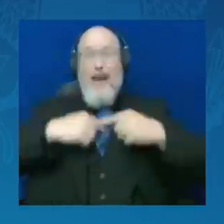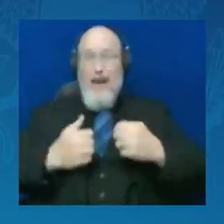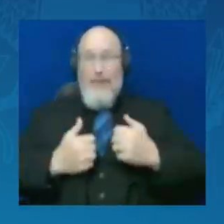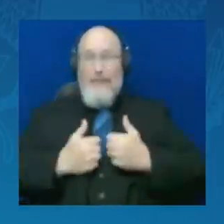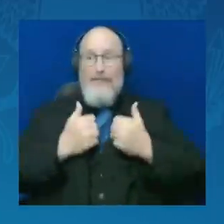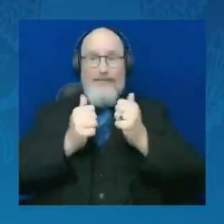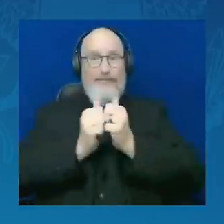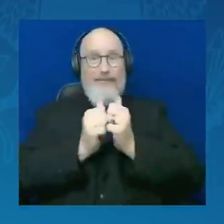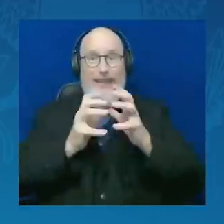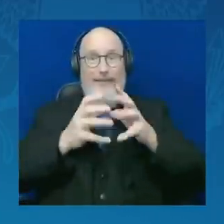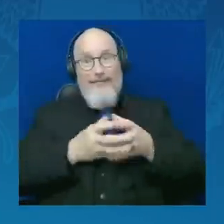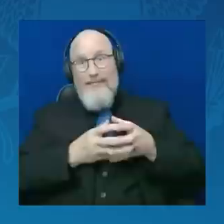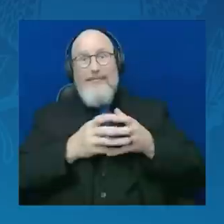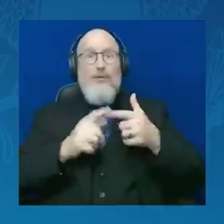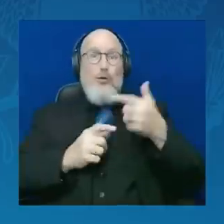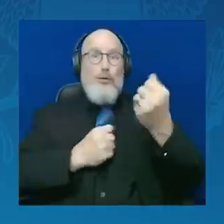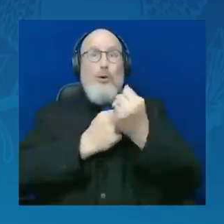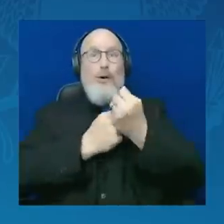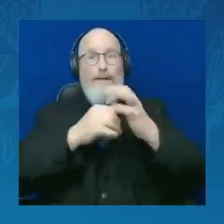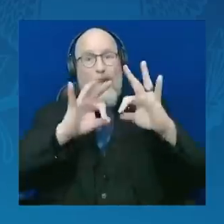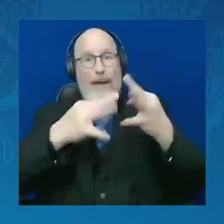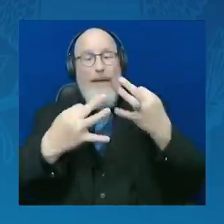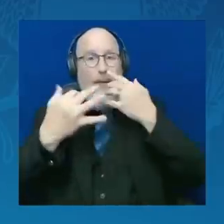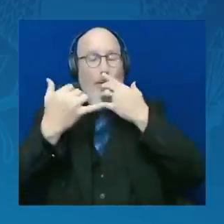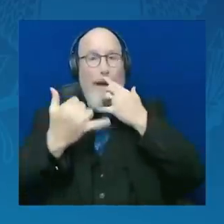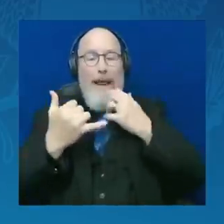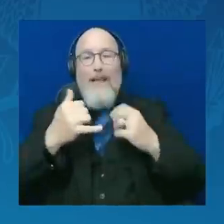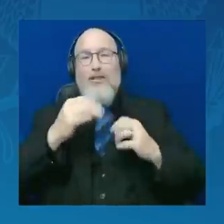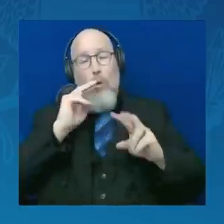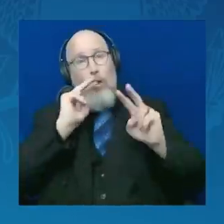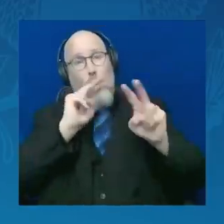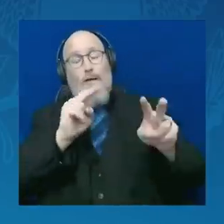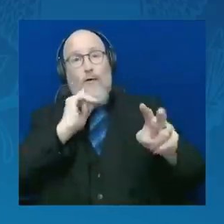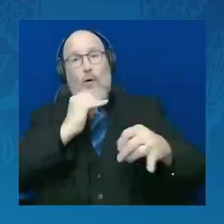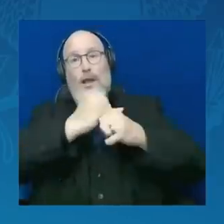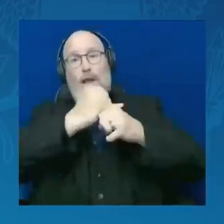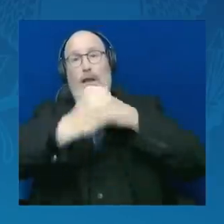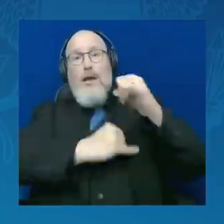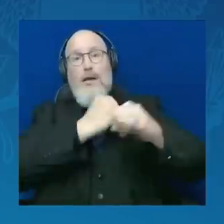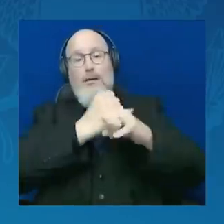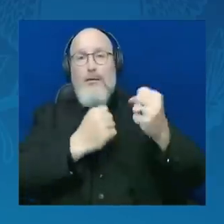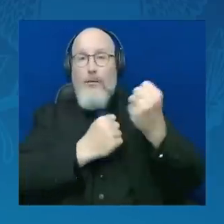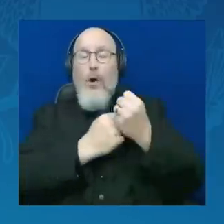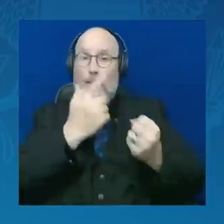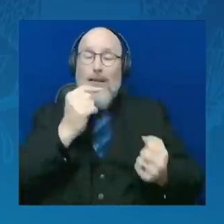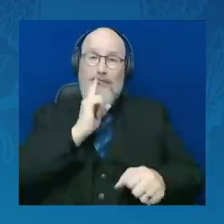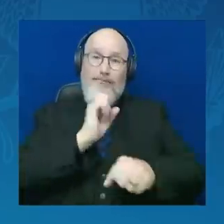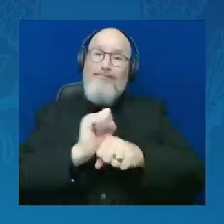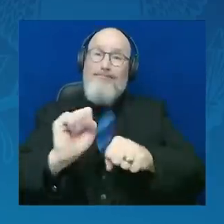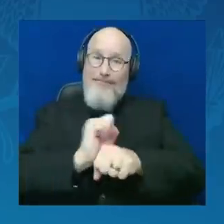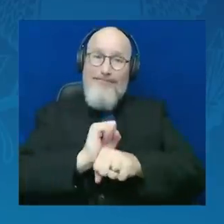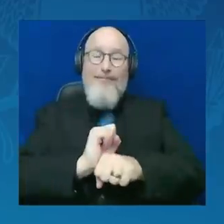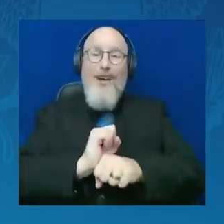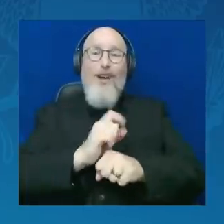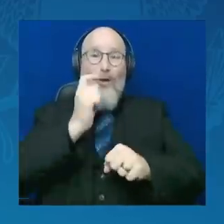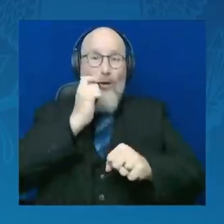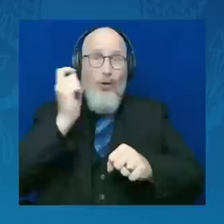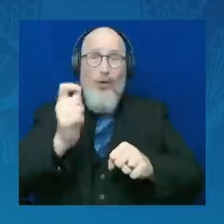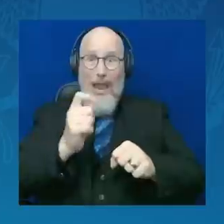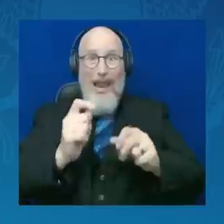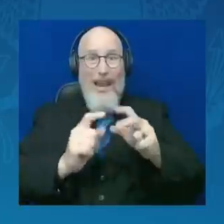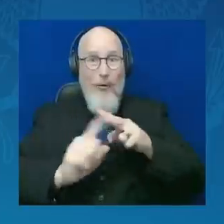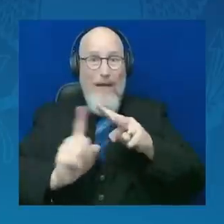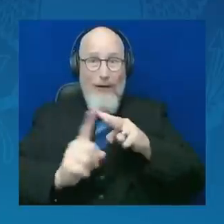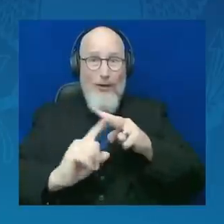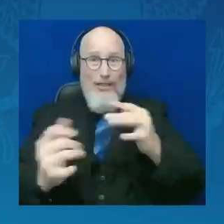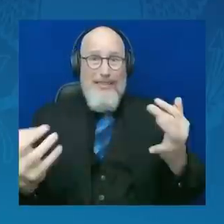are acting and we are looking for international support because indeed the vast majority of Ukrainian refugees are coming to our country.